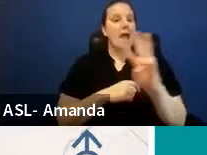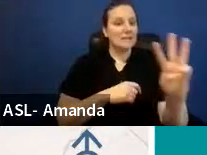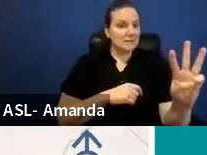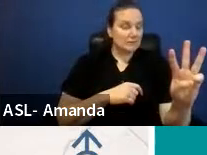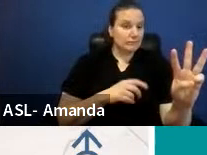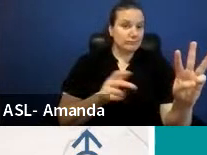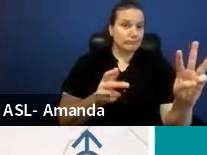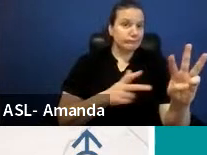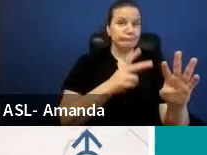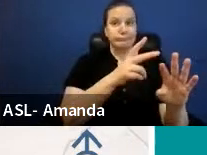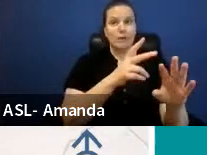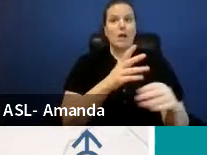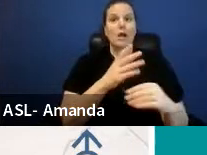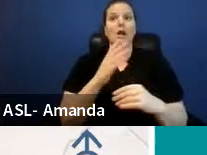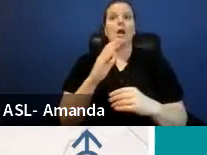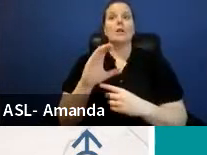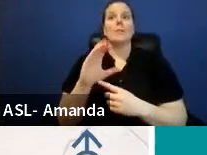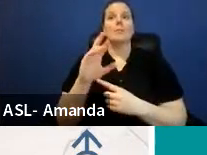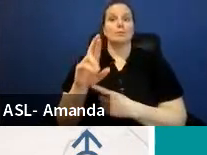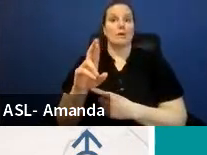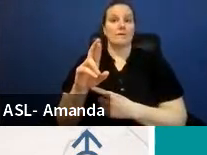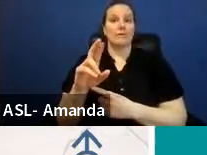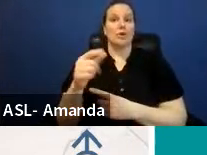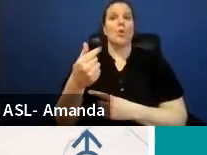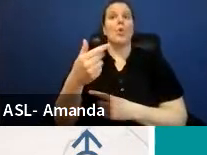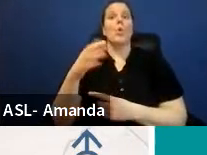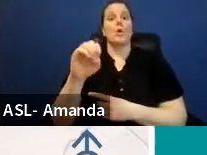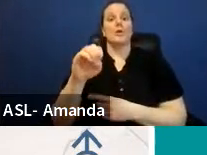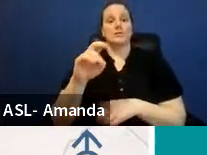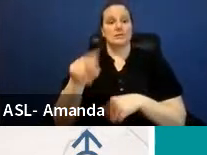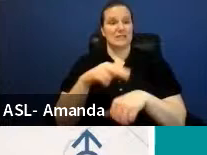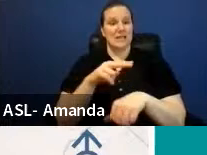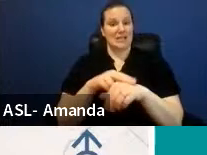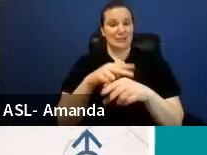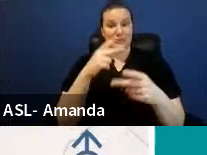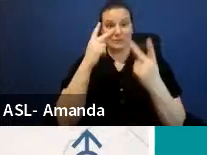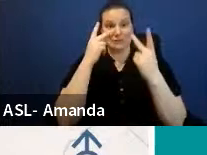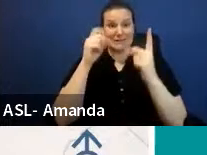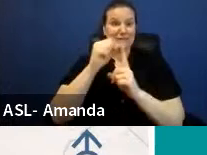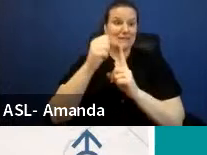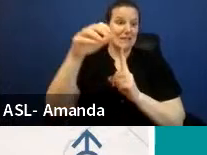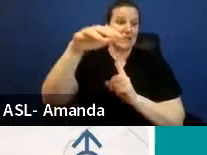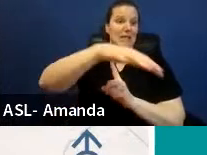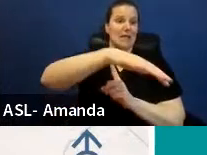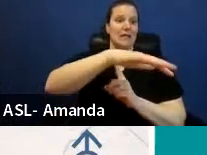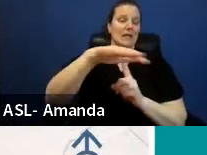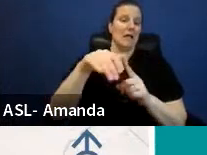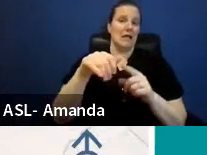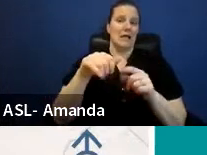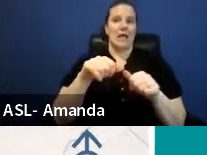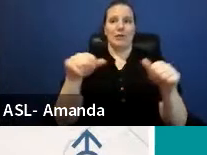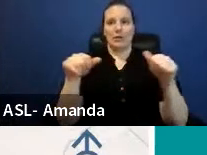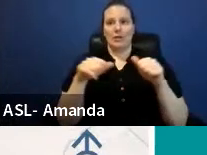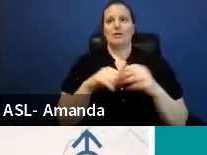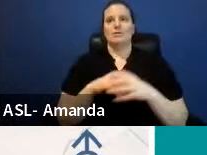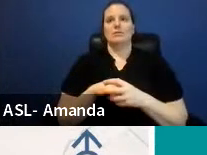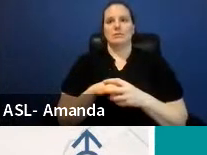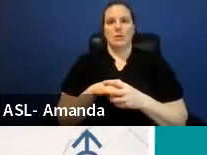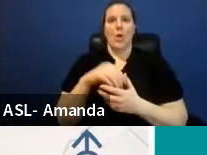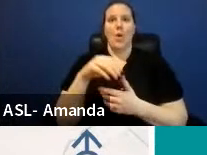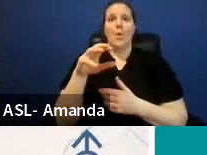into the Columbia River Gorge National Scenic Area, which has a moratorium on any development on the